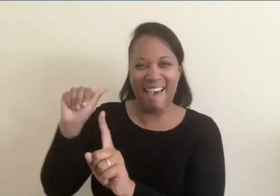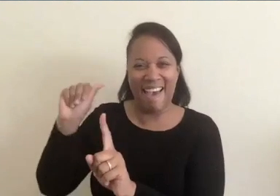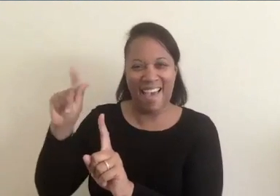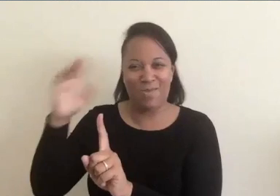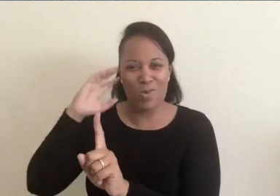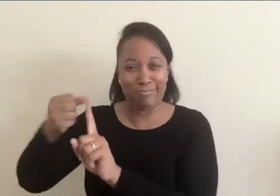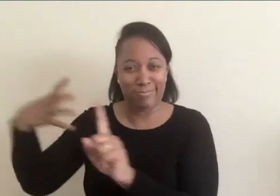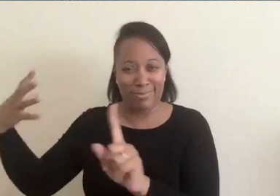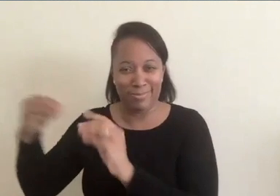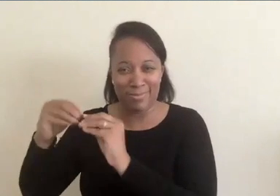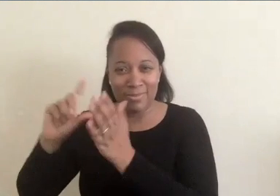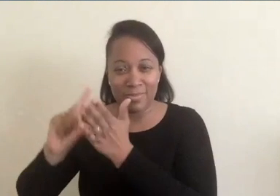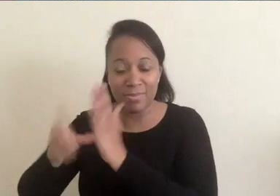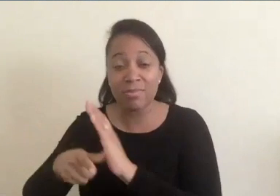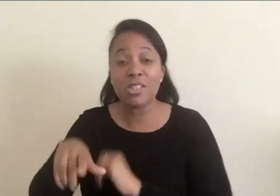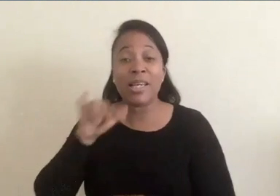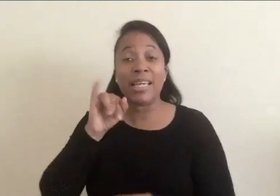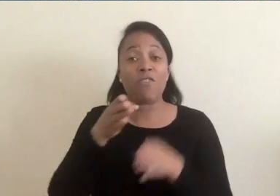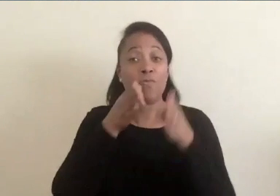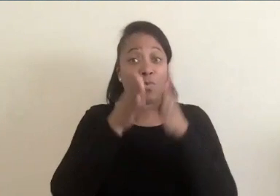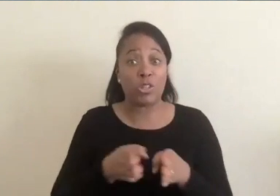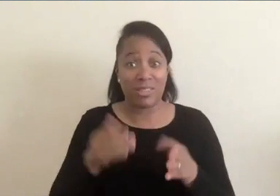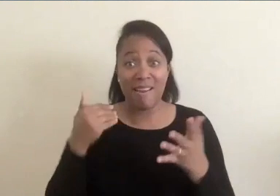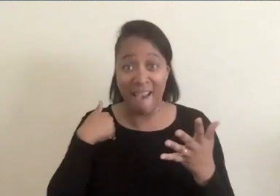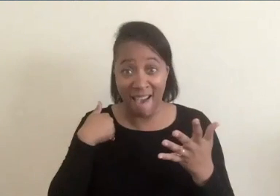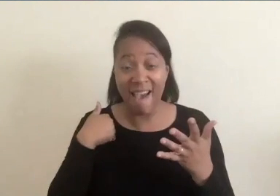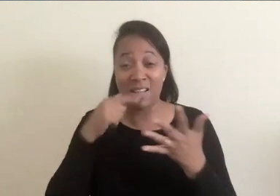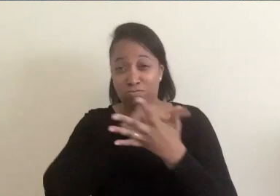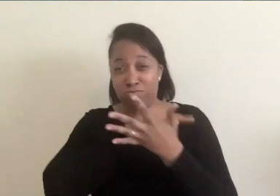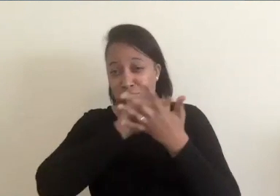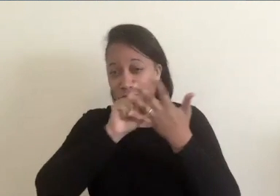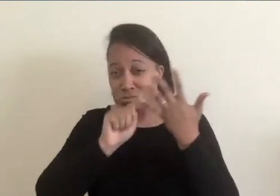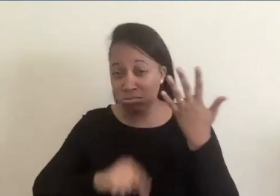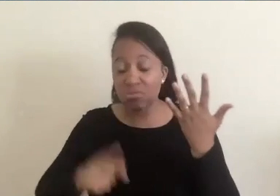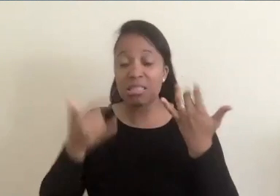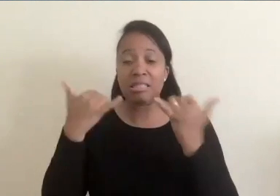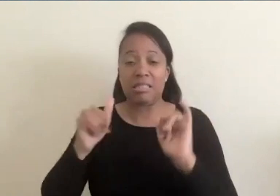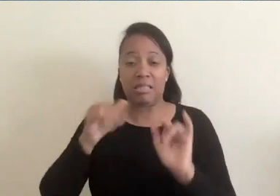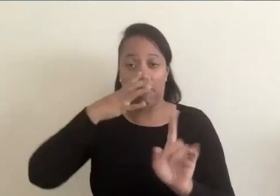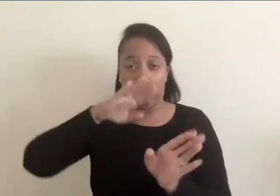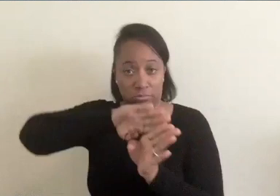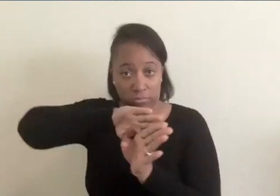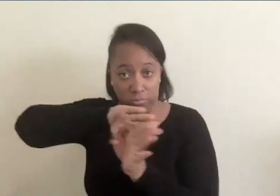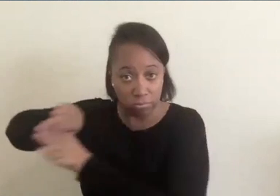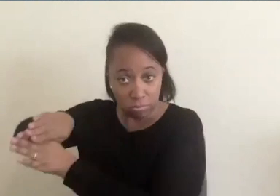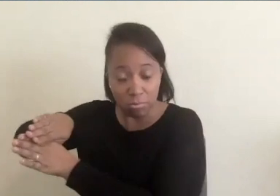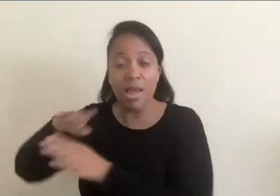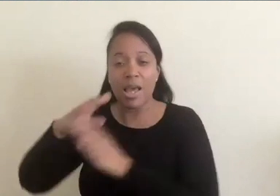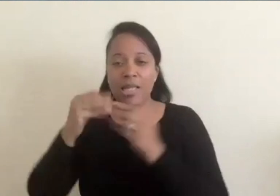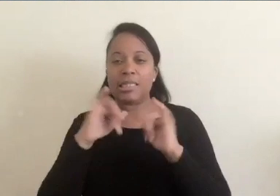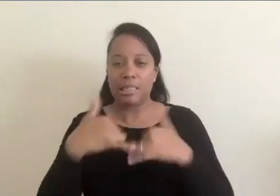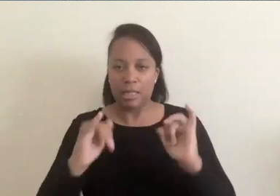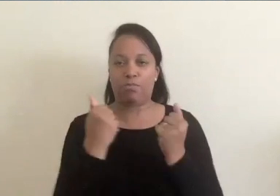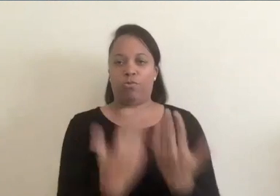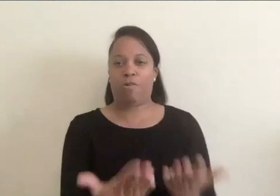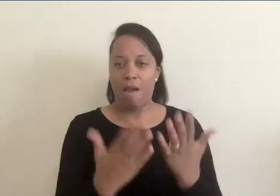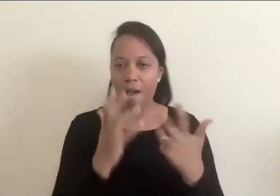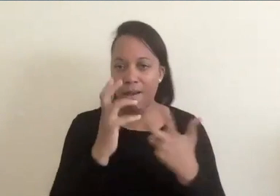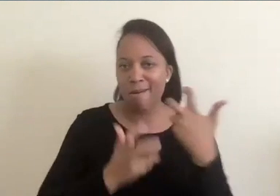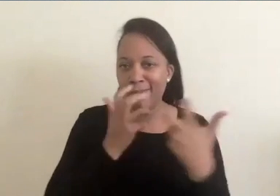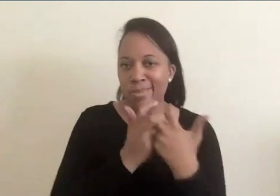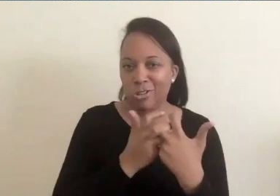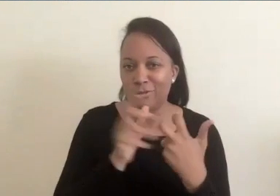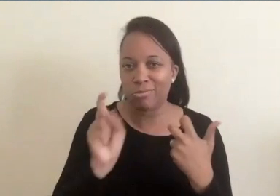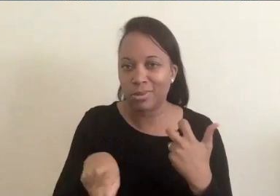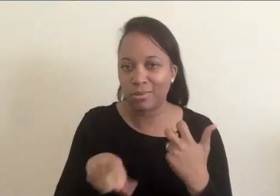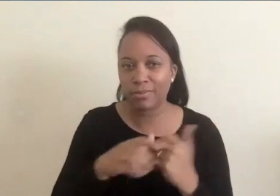minutes. So if an individual has any of those things, that needs to be ignored. They're still disabled. You still need to provide an accommodation.